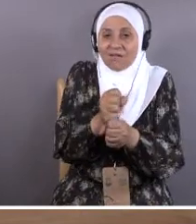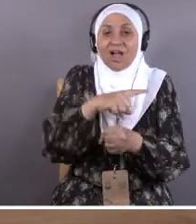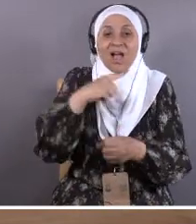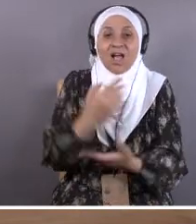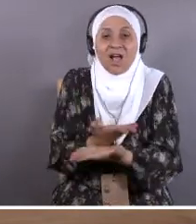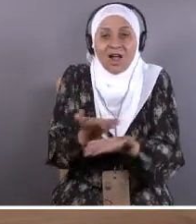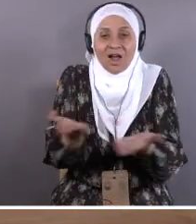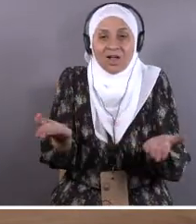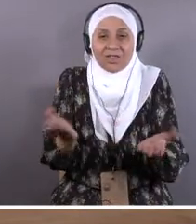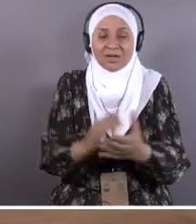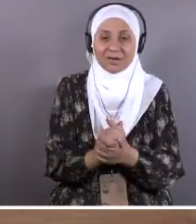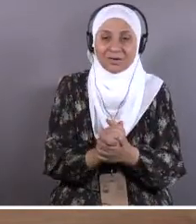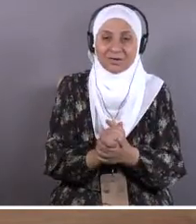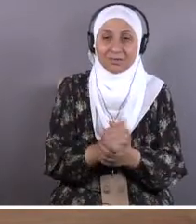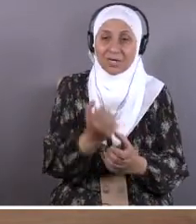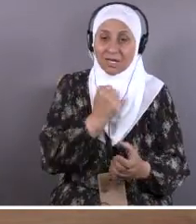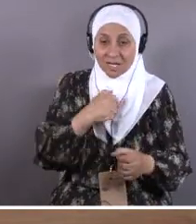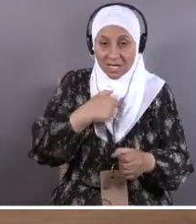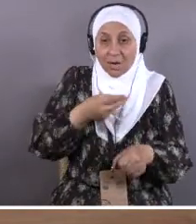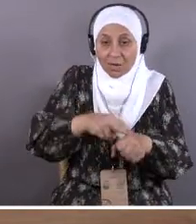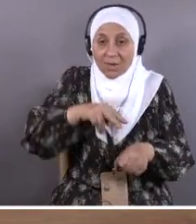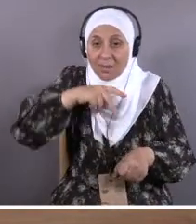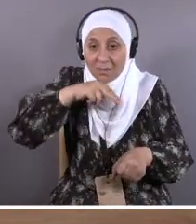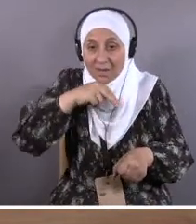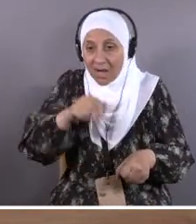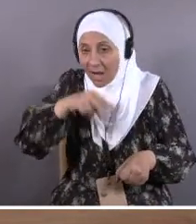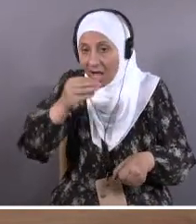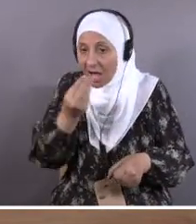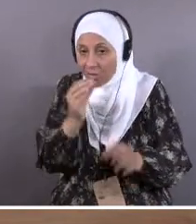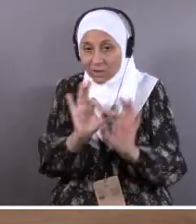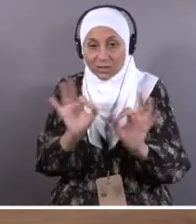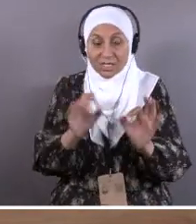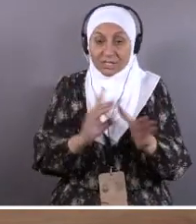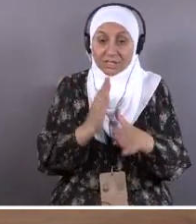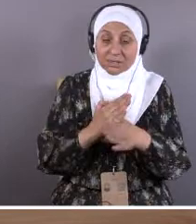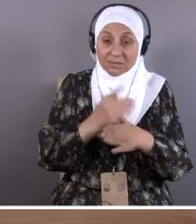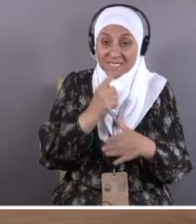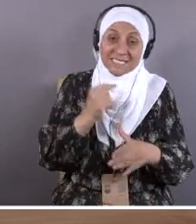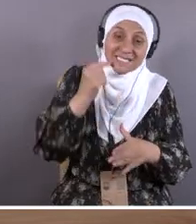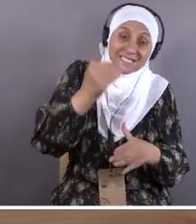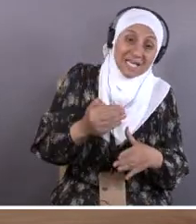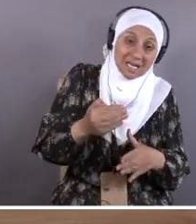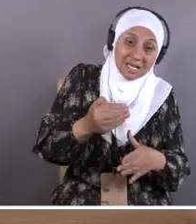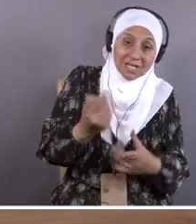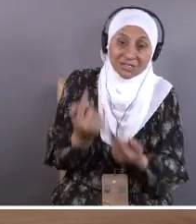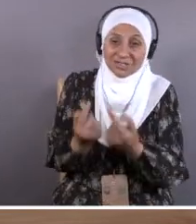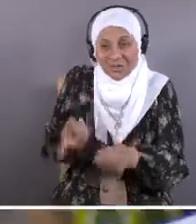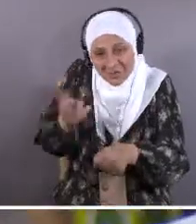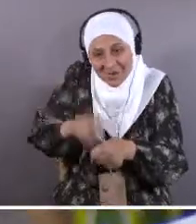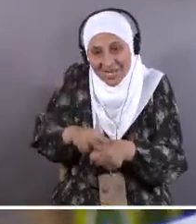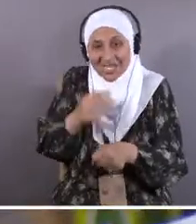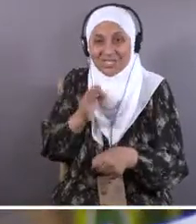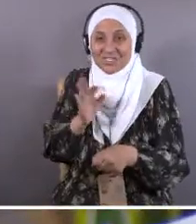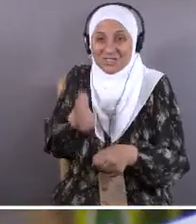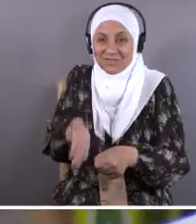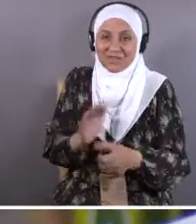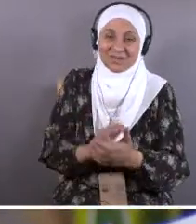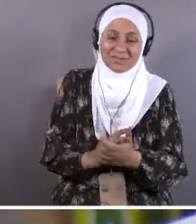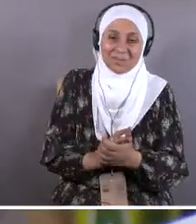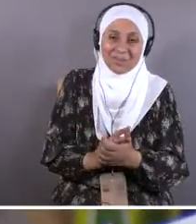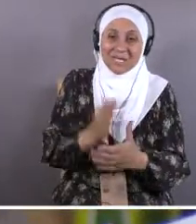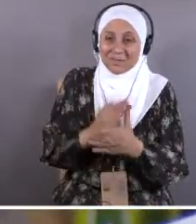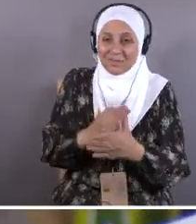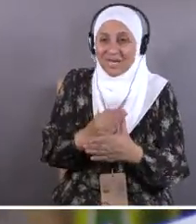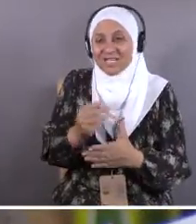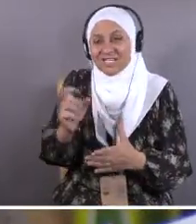that drains it. No, we preserve it and we go back with our livestock after